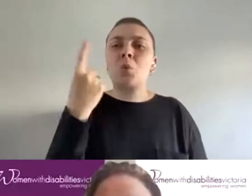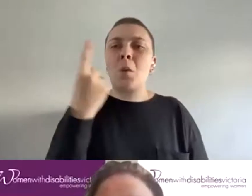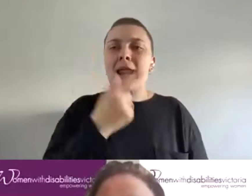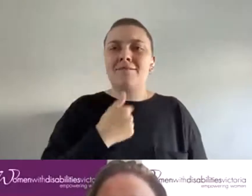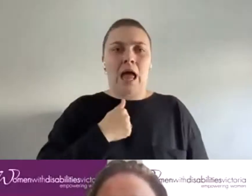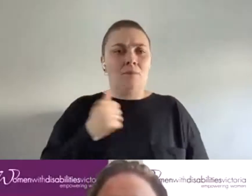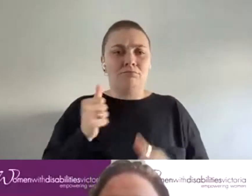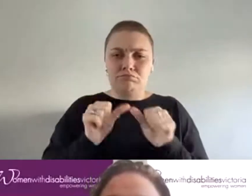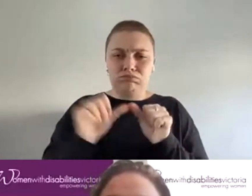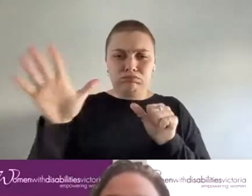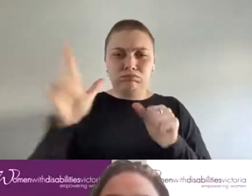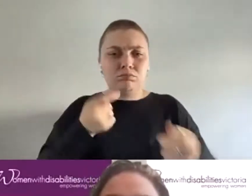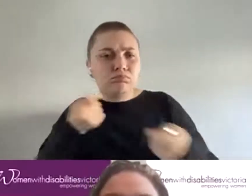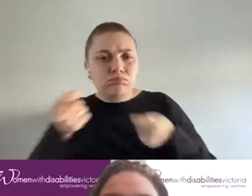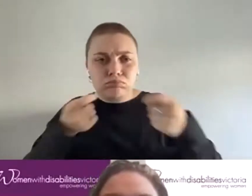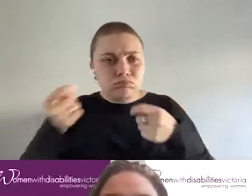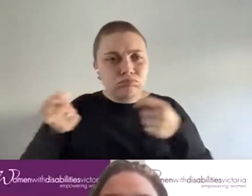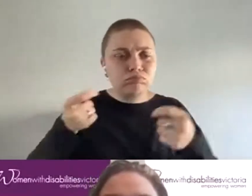fantastic facilitators.